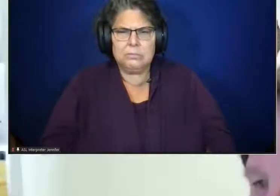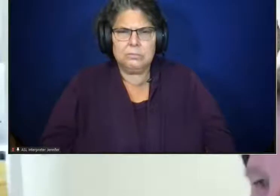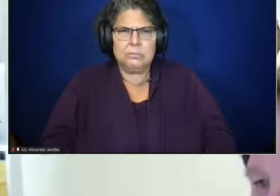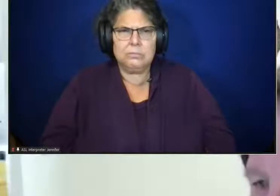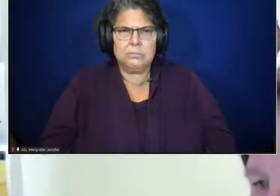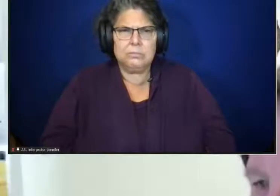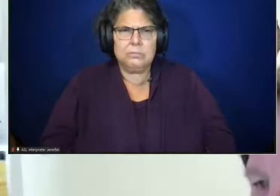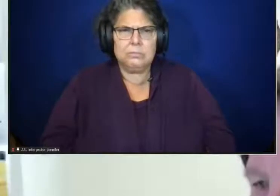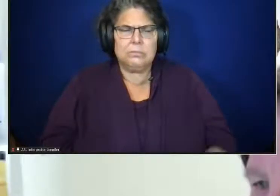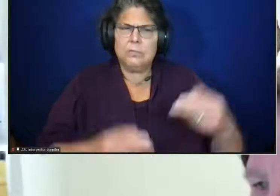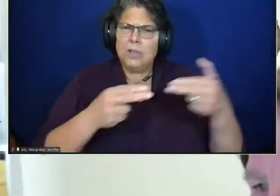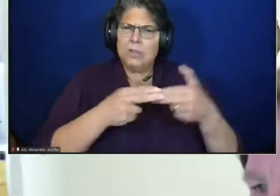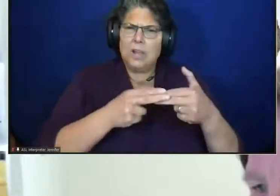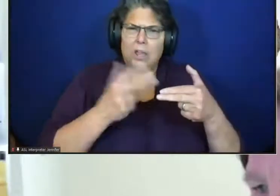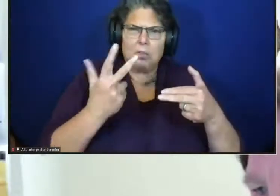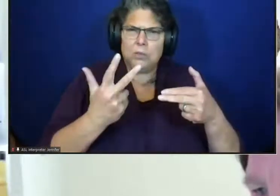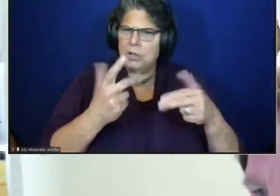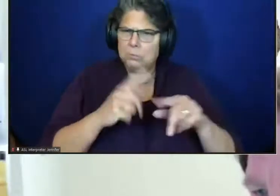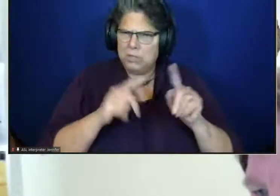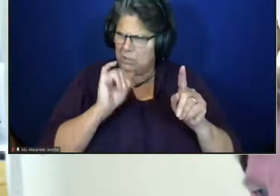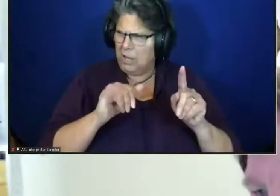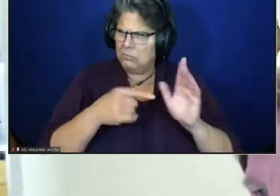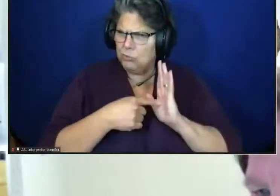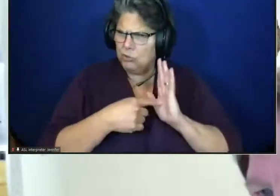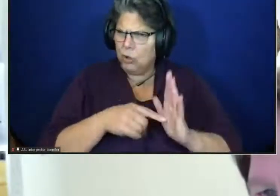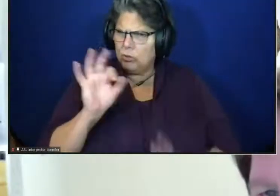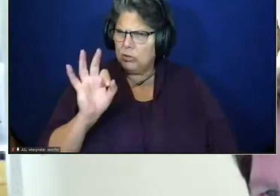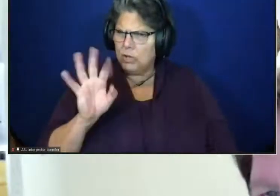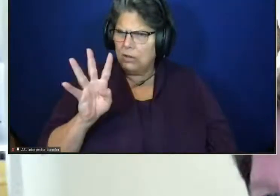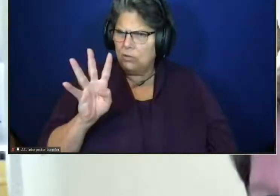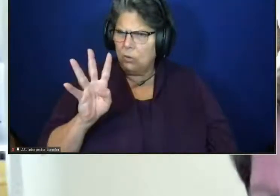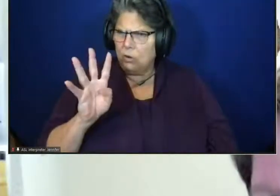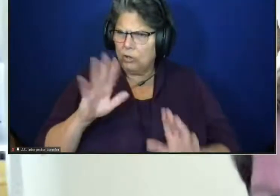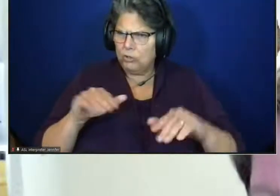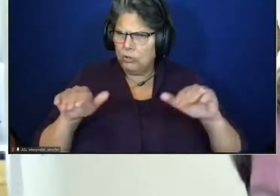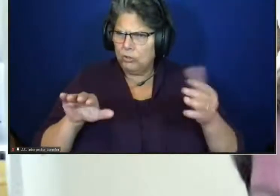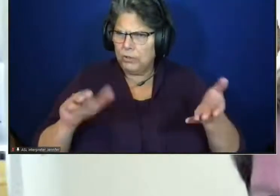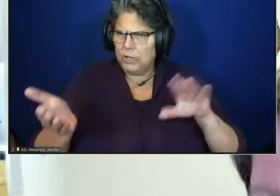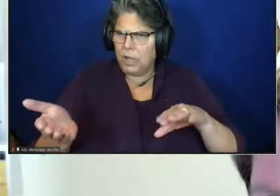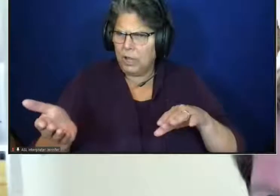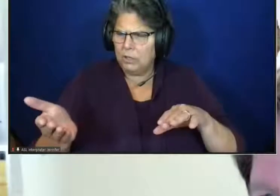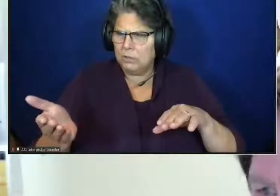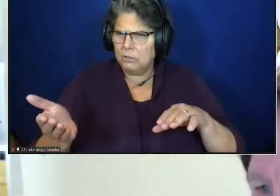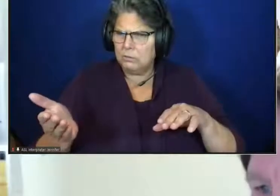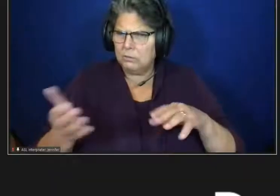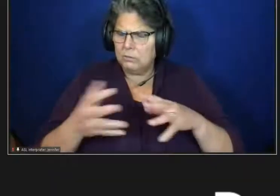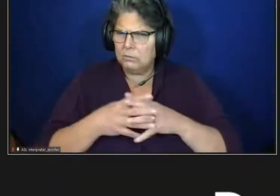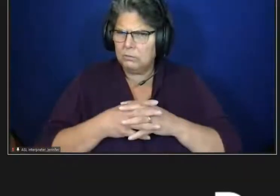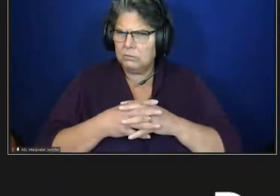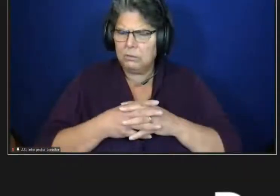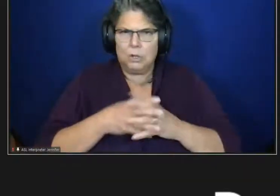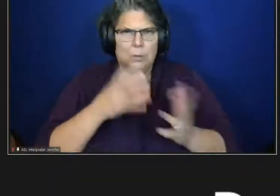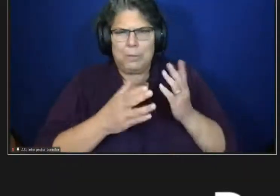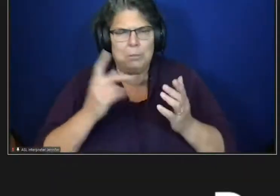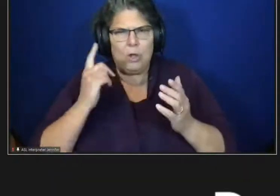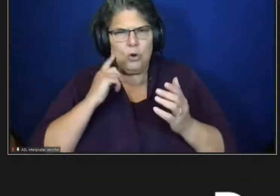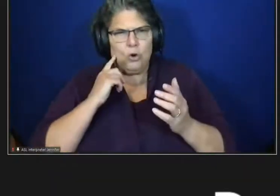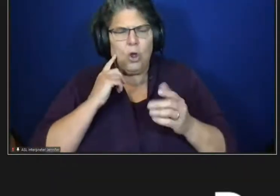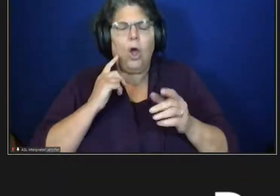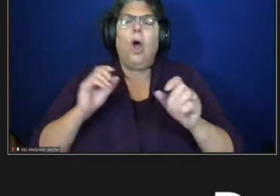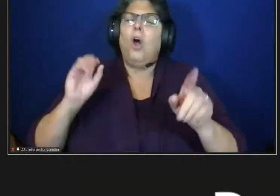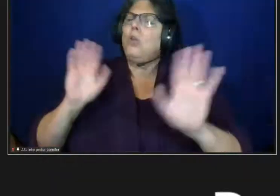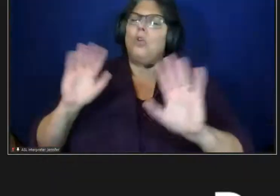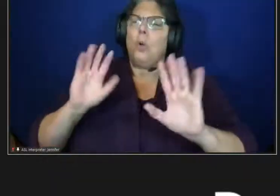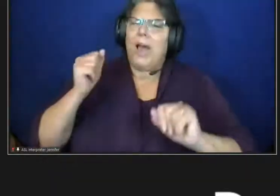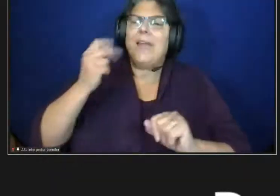It's slide 3, but that points to 94 deaths of children. Maybe I heard something Oh, incorrect. no, I see